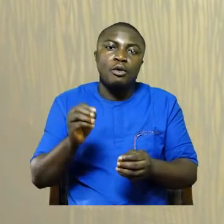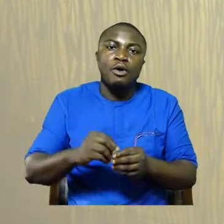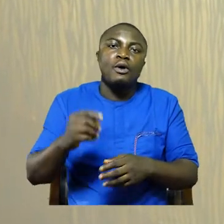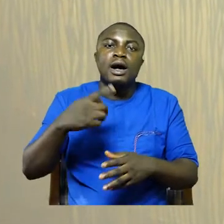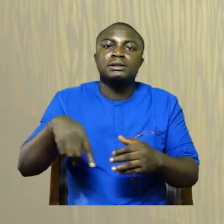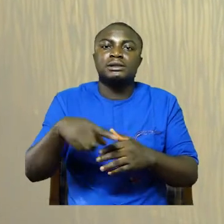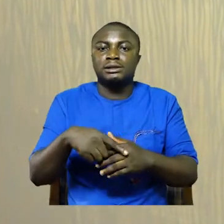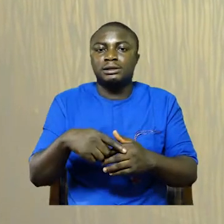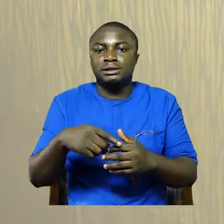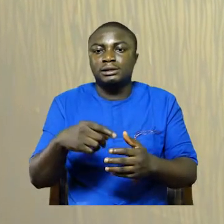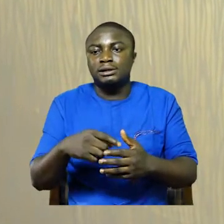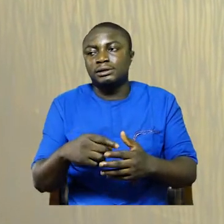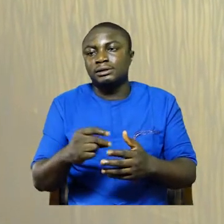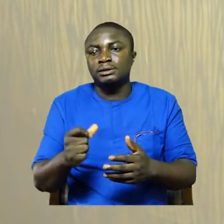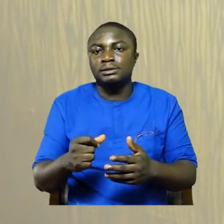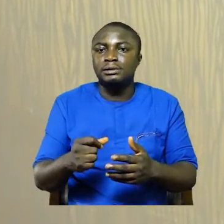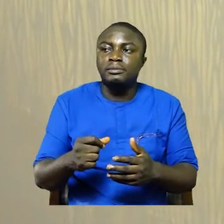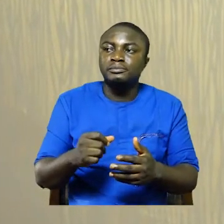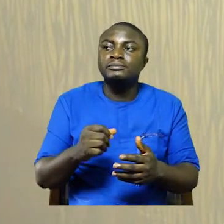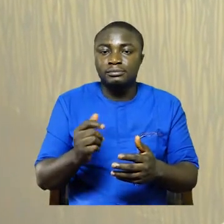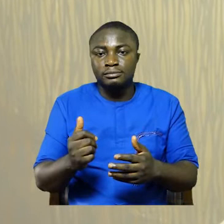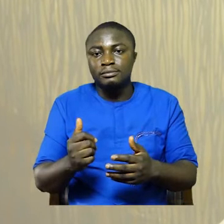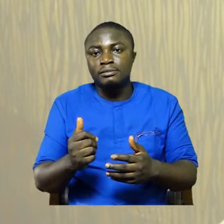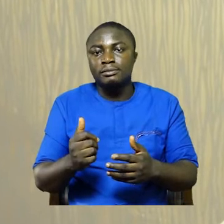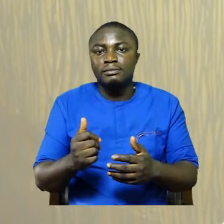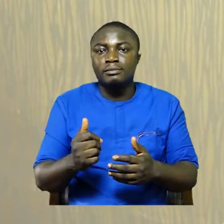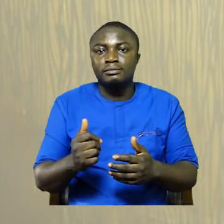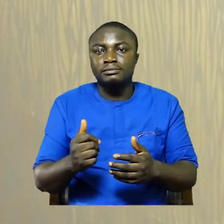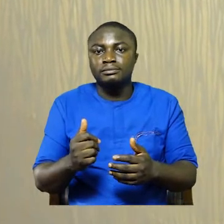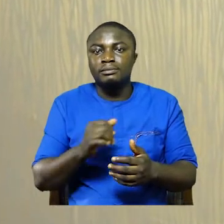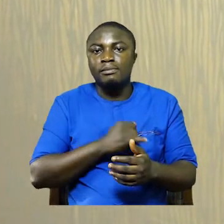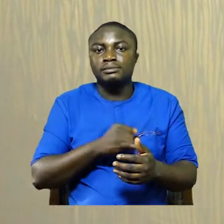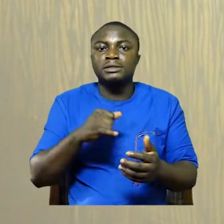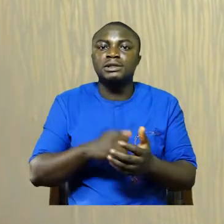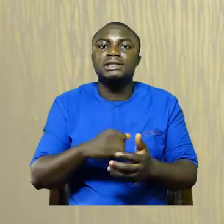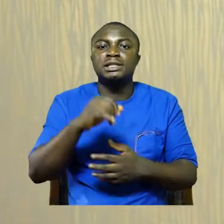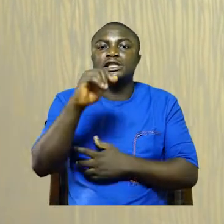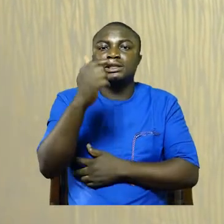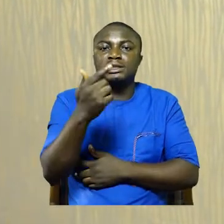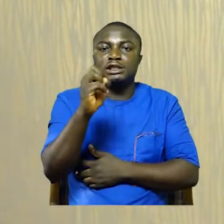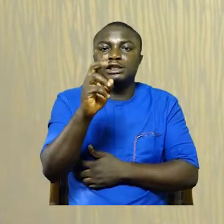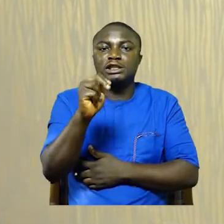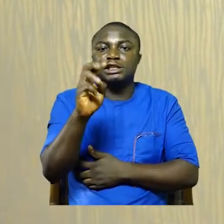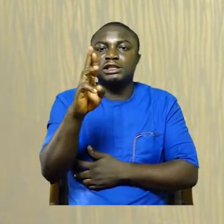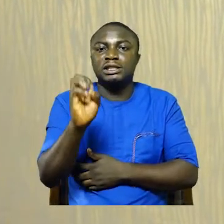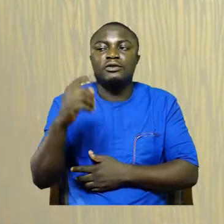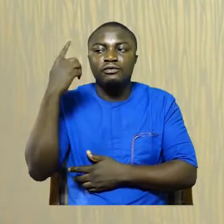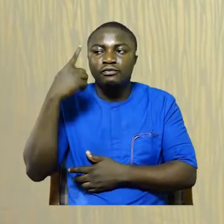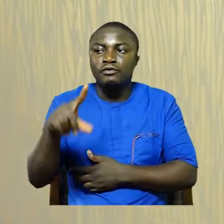about muscular dystrophy. The gene for muscular dystrophy, it's there at